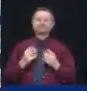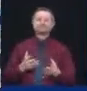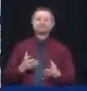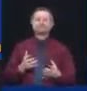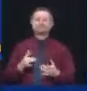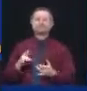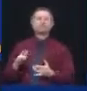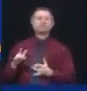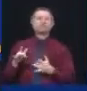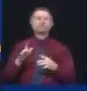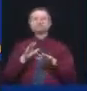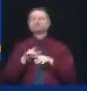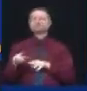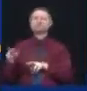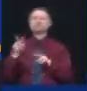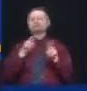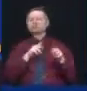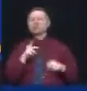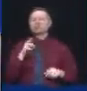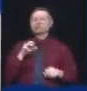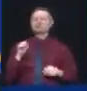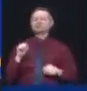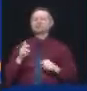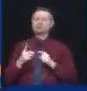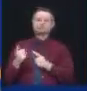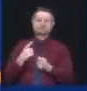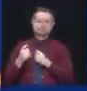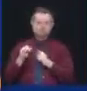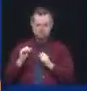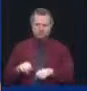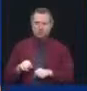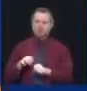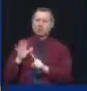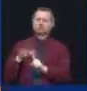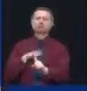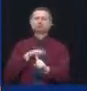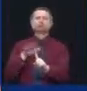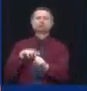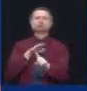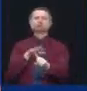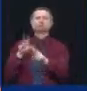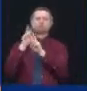press are invited on the tour to get a sense of the new facility.